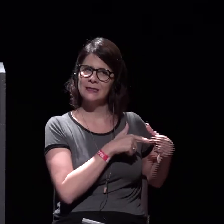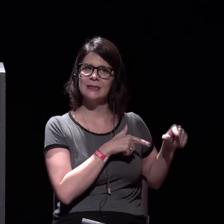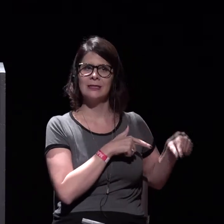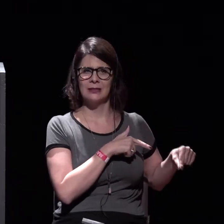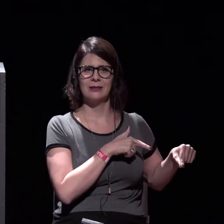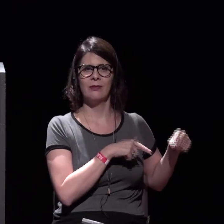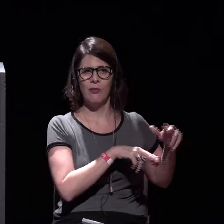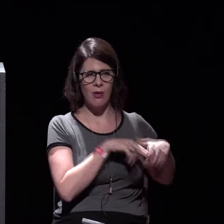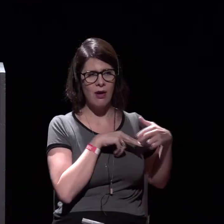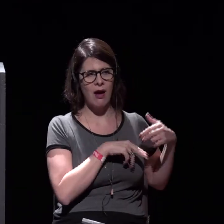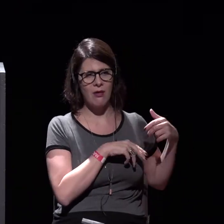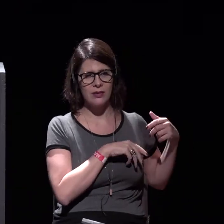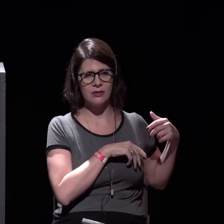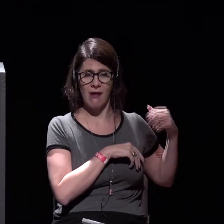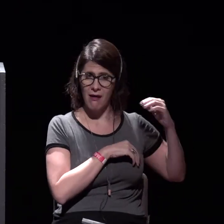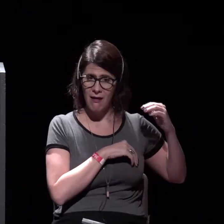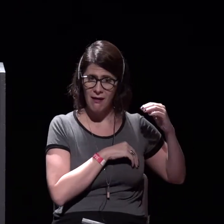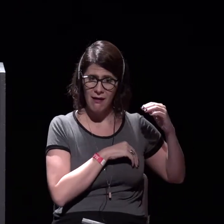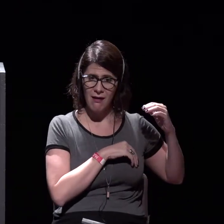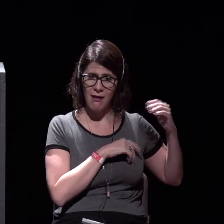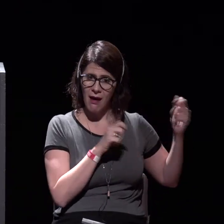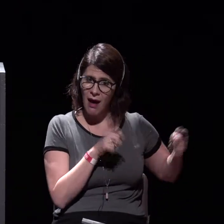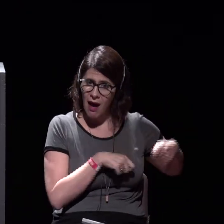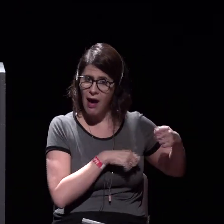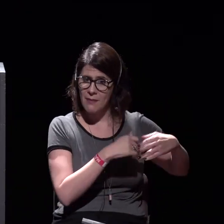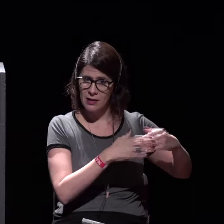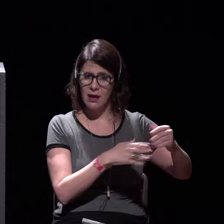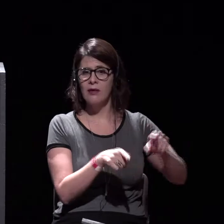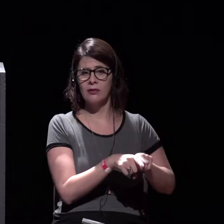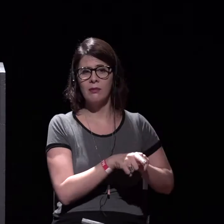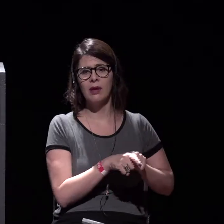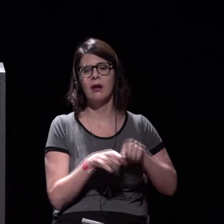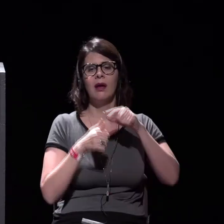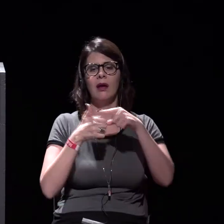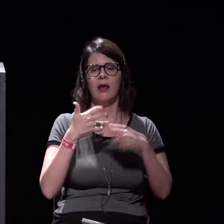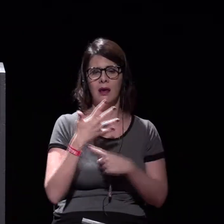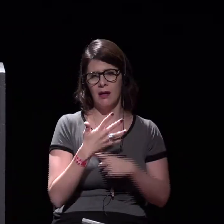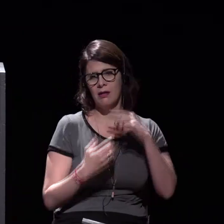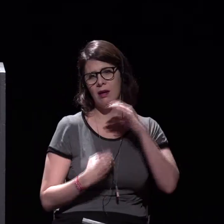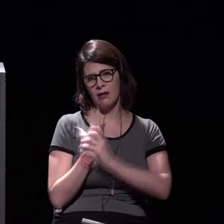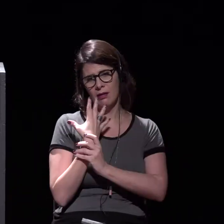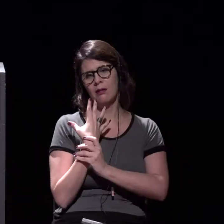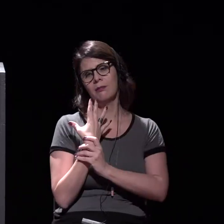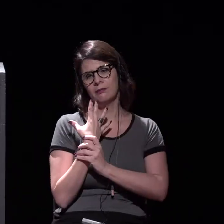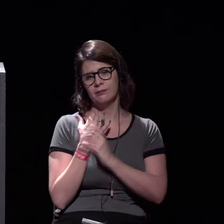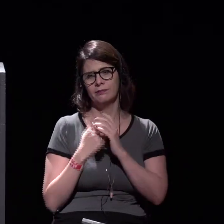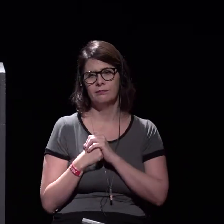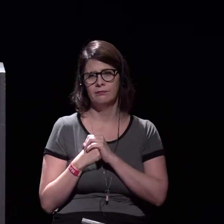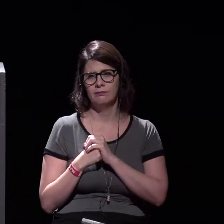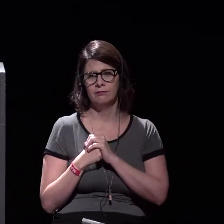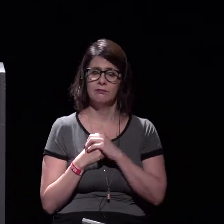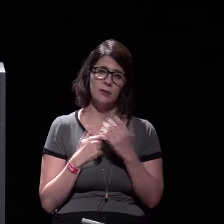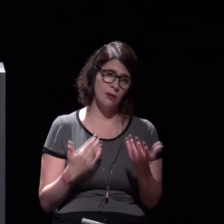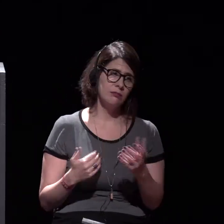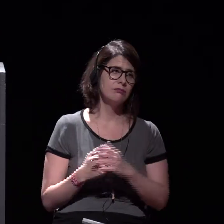its recurring ability to create hierarchies at this level. Right? So what I would like to try to imagine